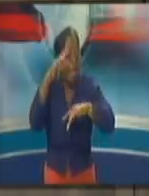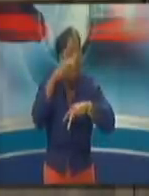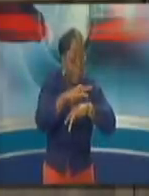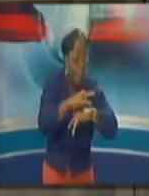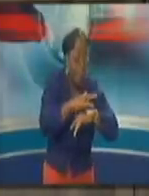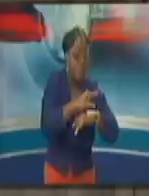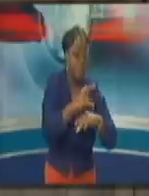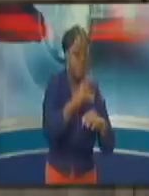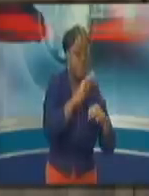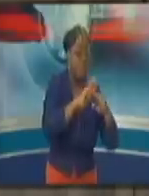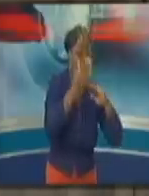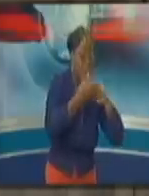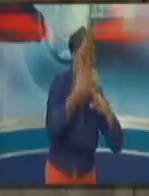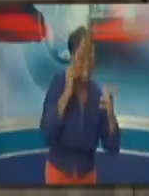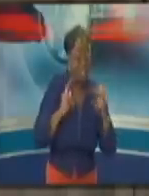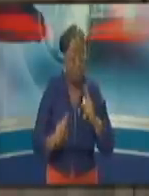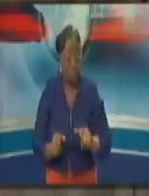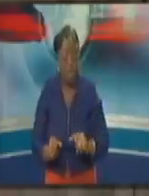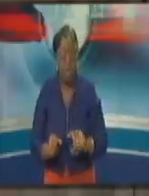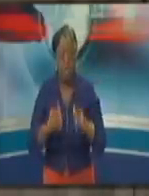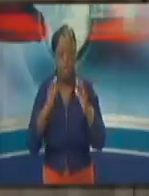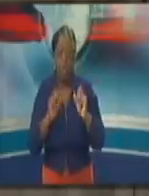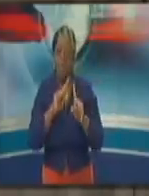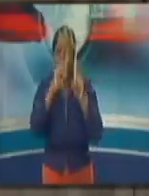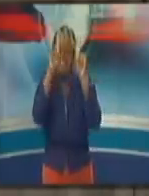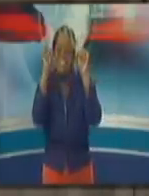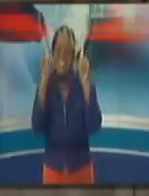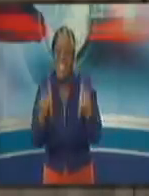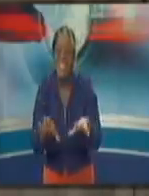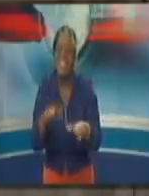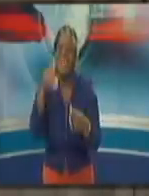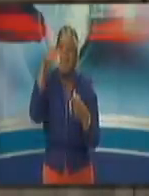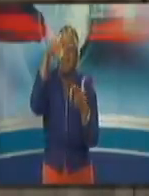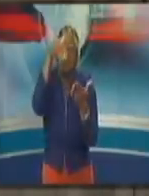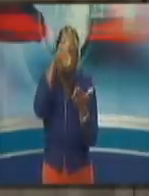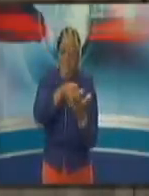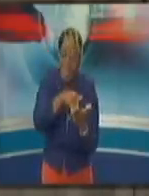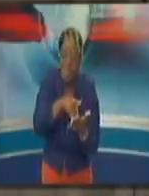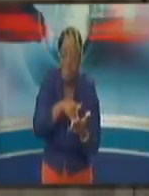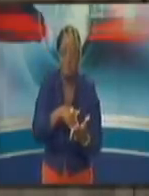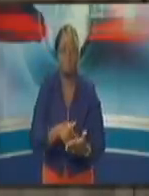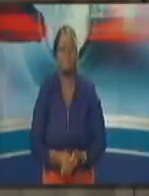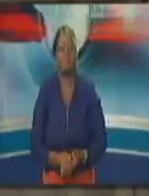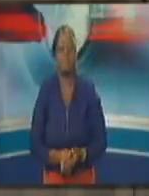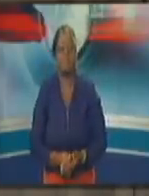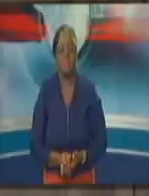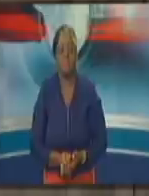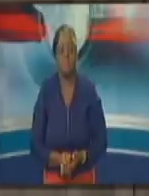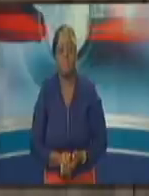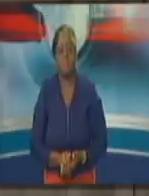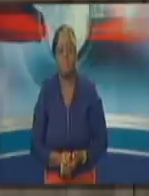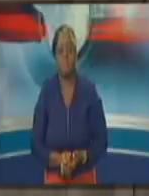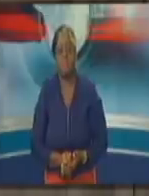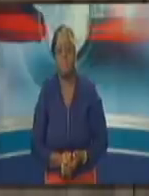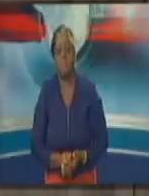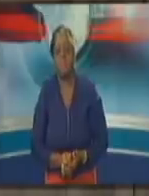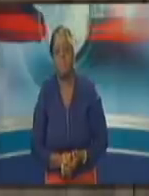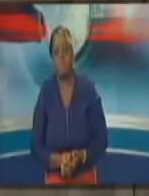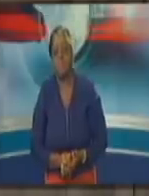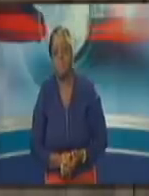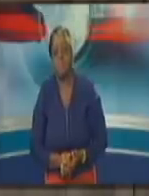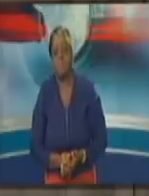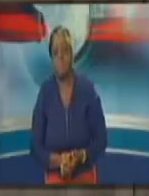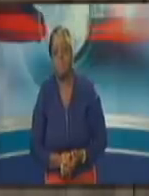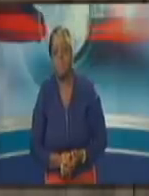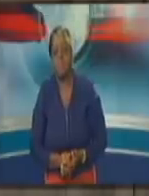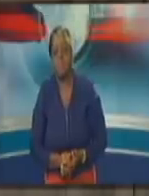Any test result that is done now gives us a good baseline to see what a particular group looks like. People have been saying you have two